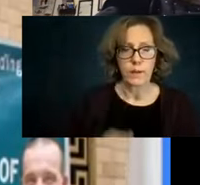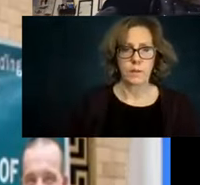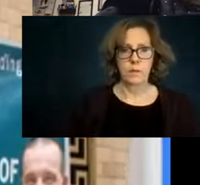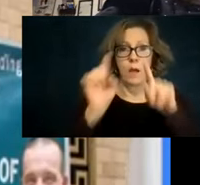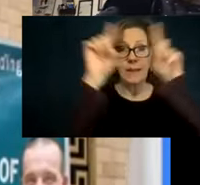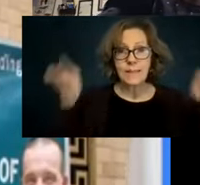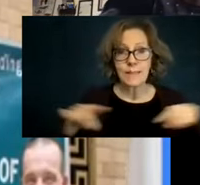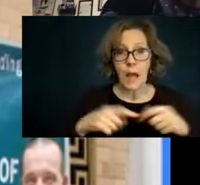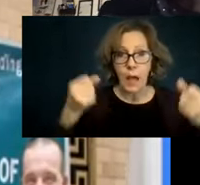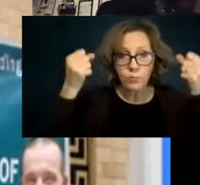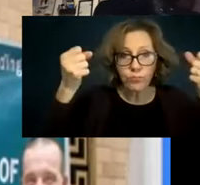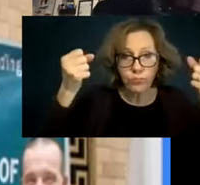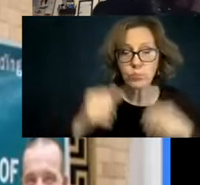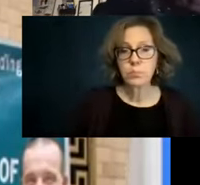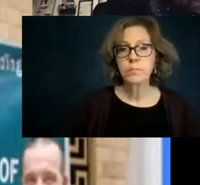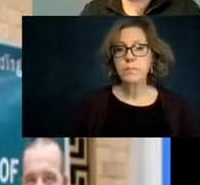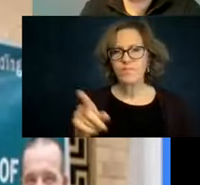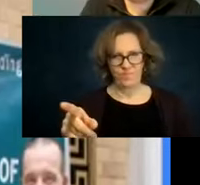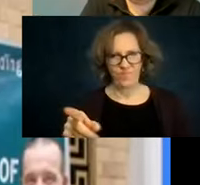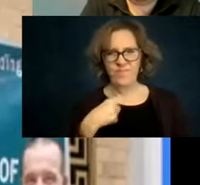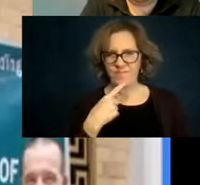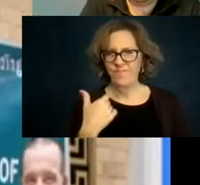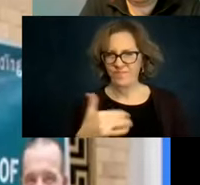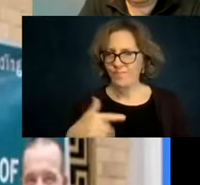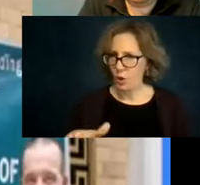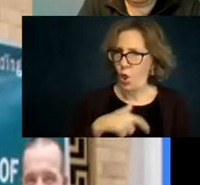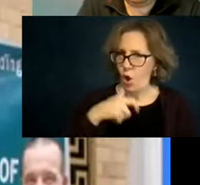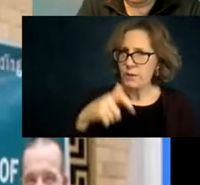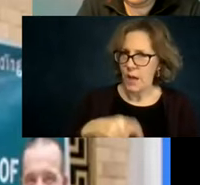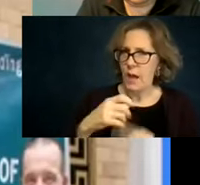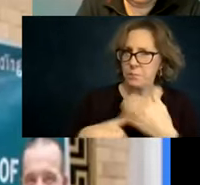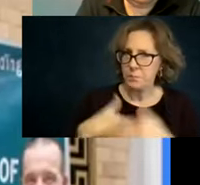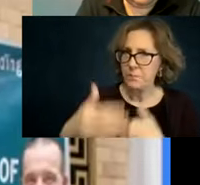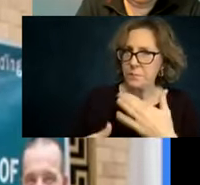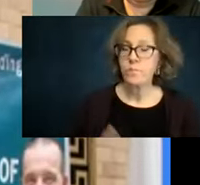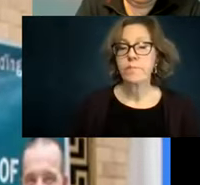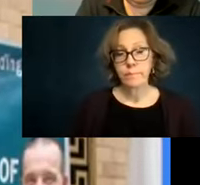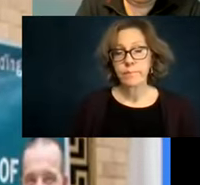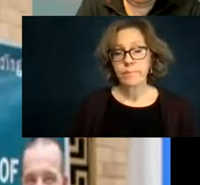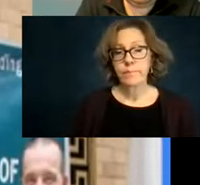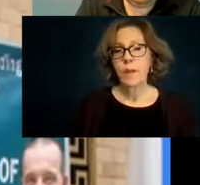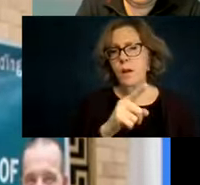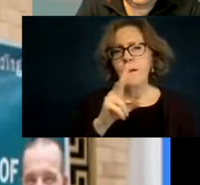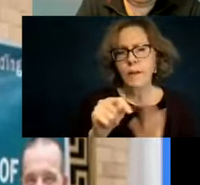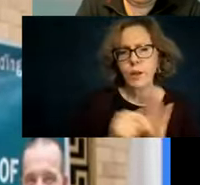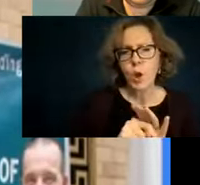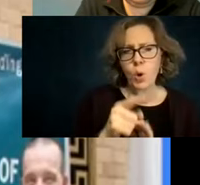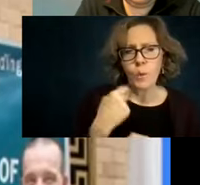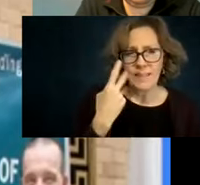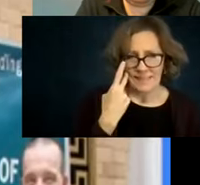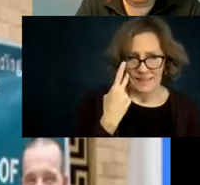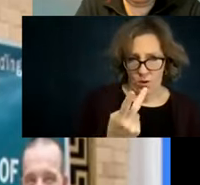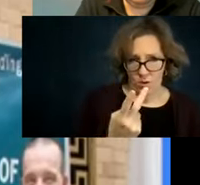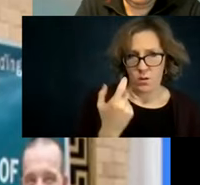and that took a long time. That's right. Get so, what we want. They said that video, I think we're looking at, some of that